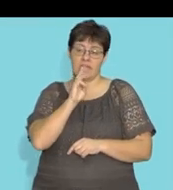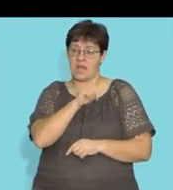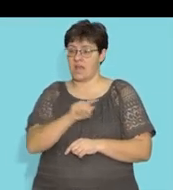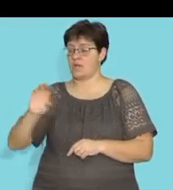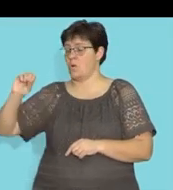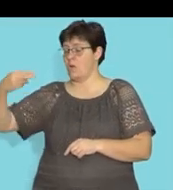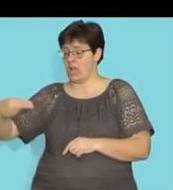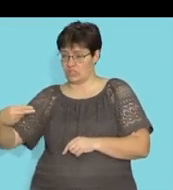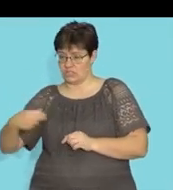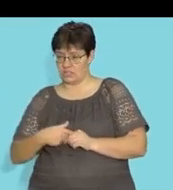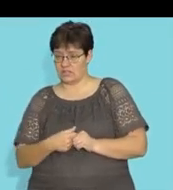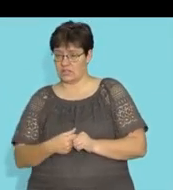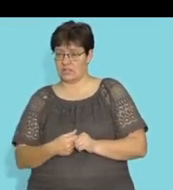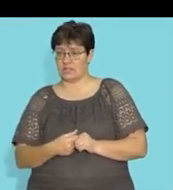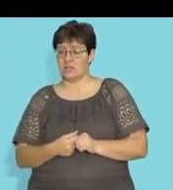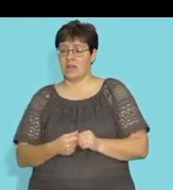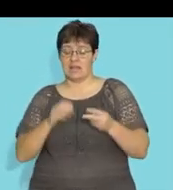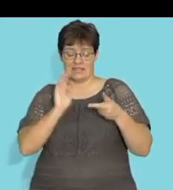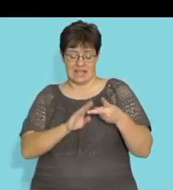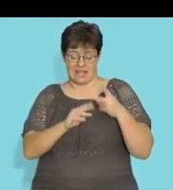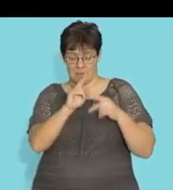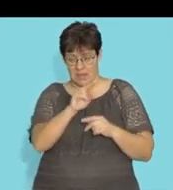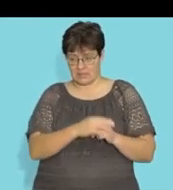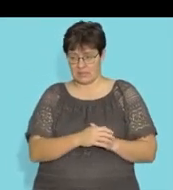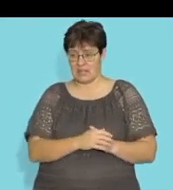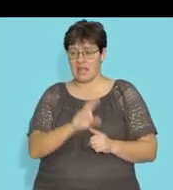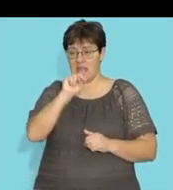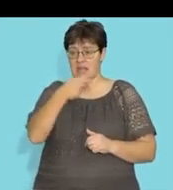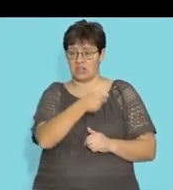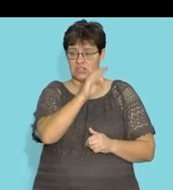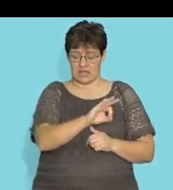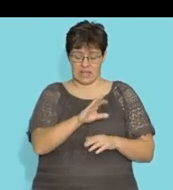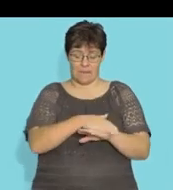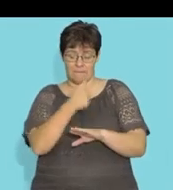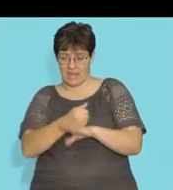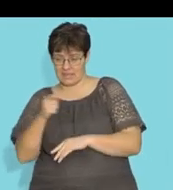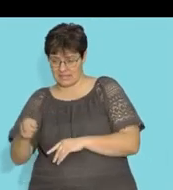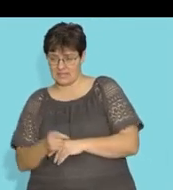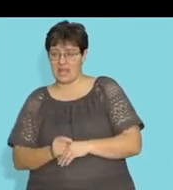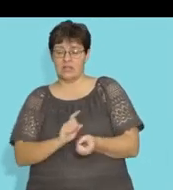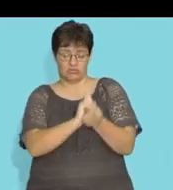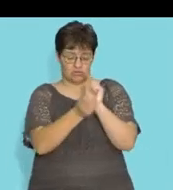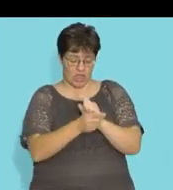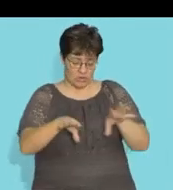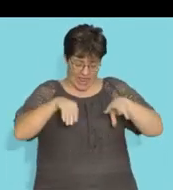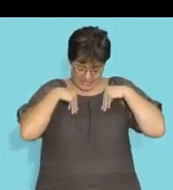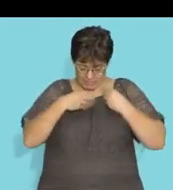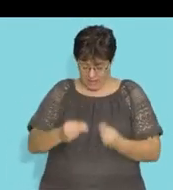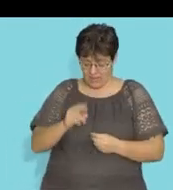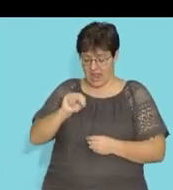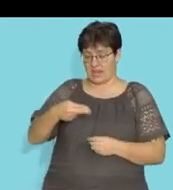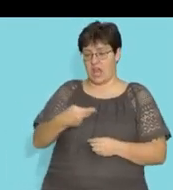water and hydroxide ions, and my second pair there is ammonium, which is the